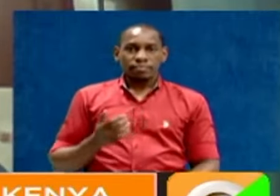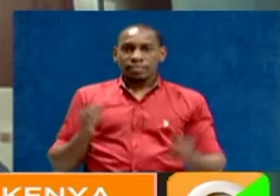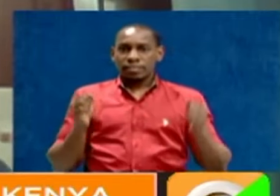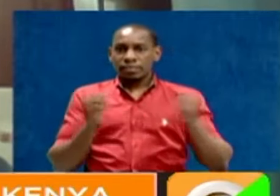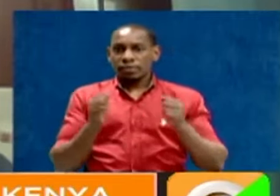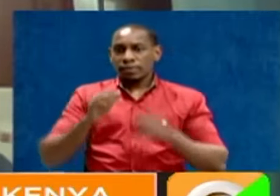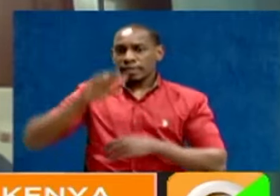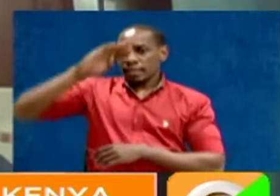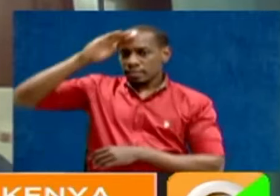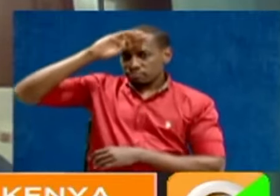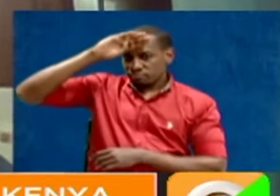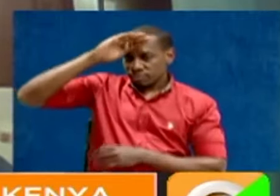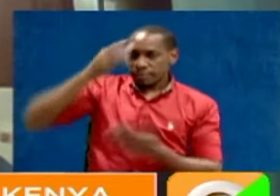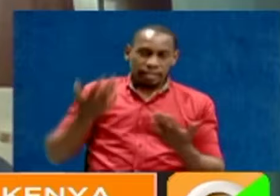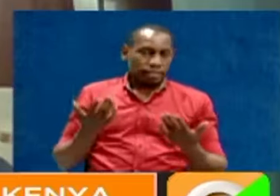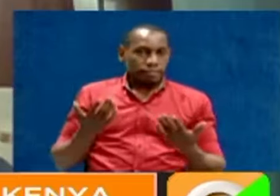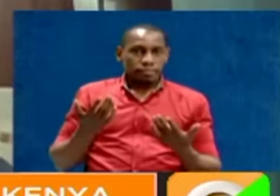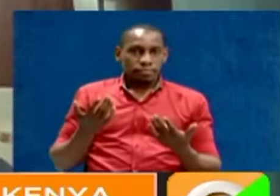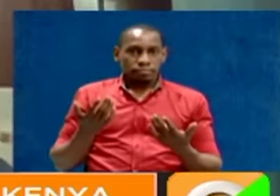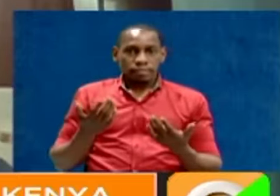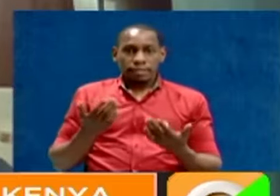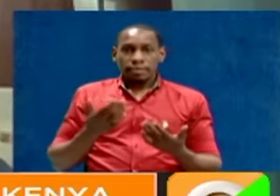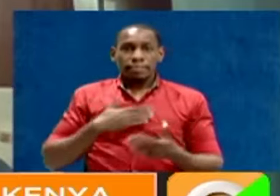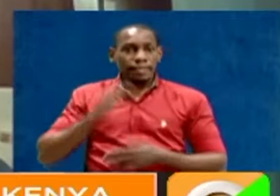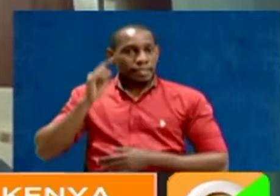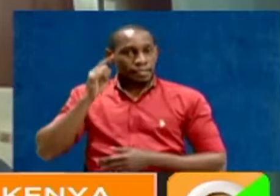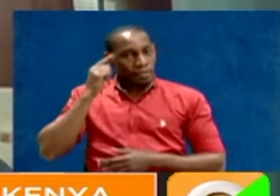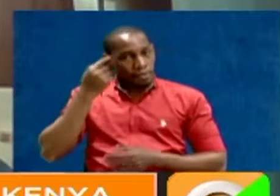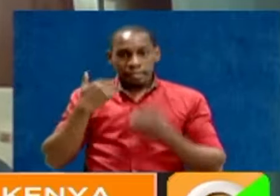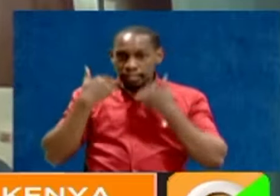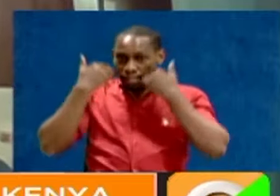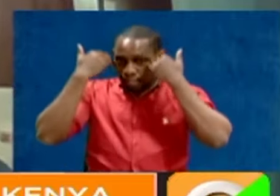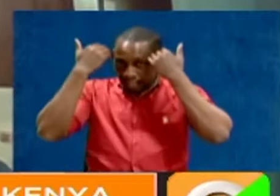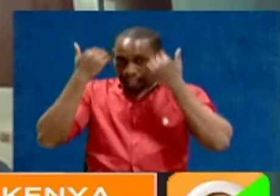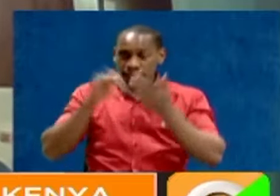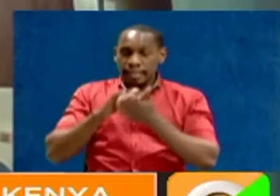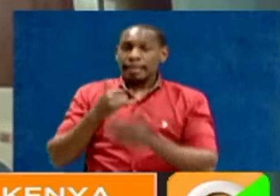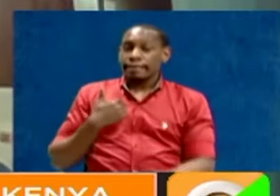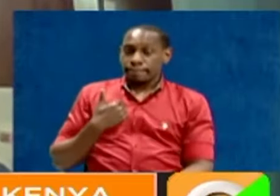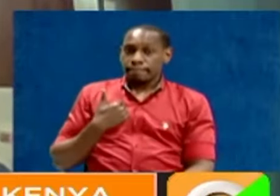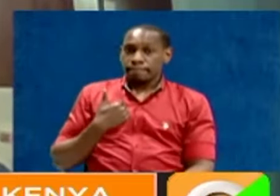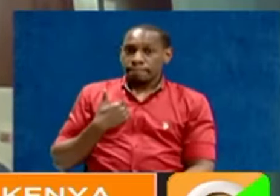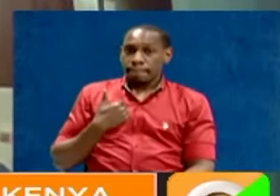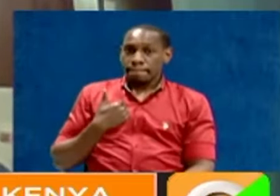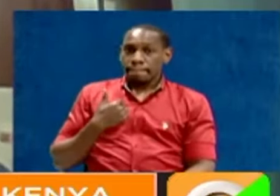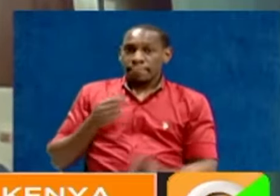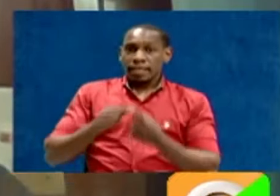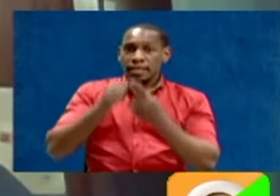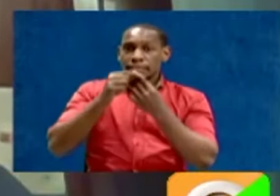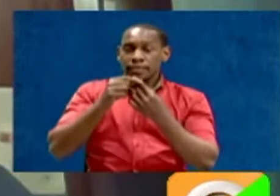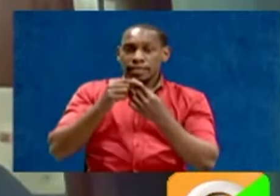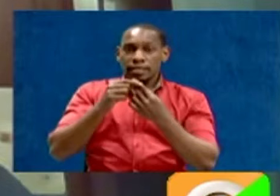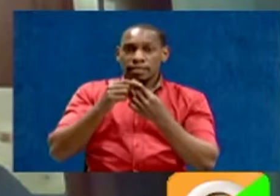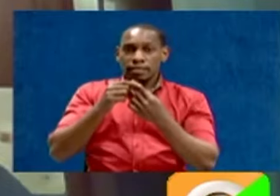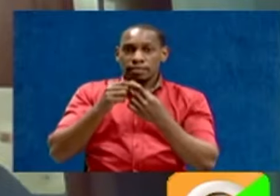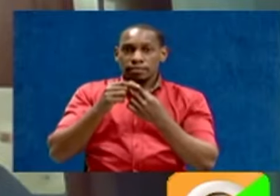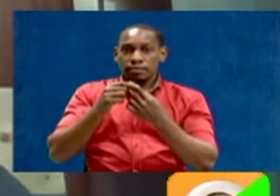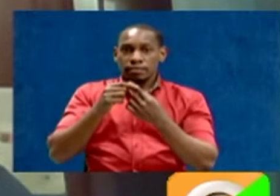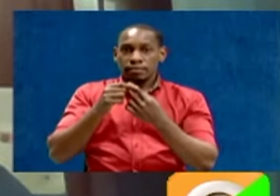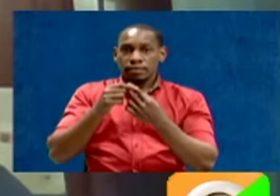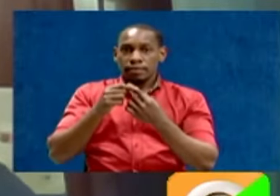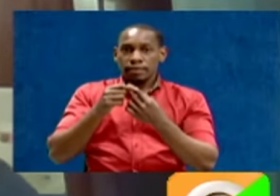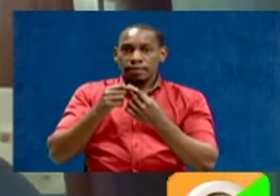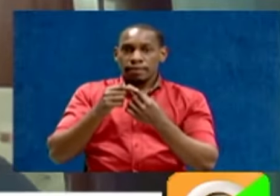fevers. I attributed it to a lot of stress that I've been going through, especially losing one of us